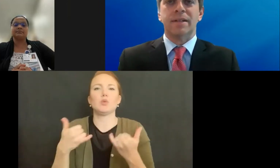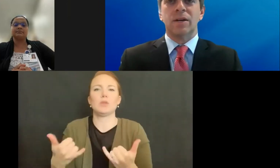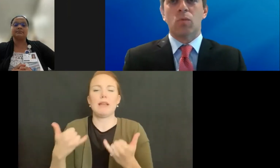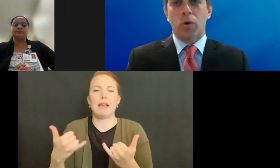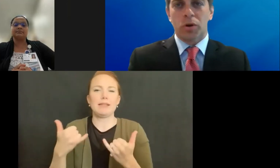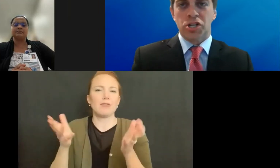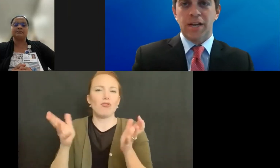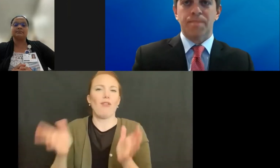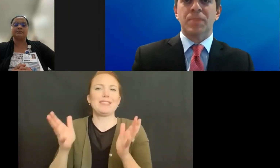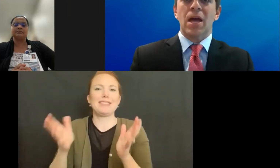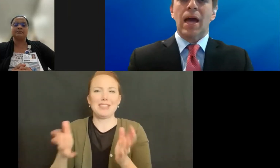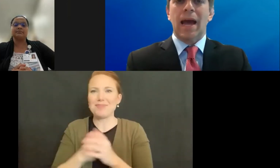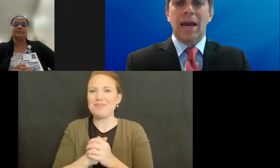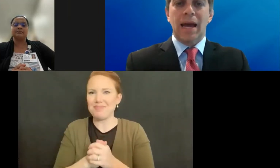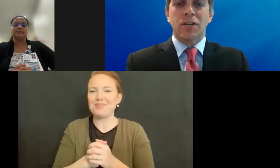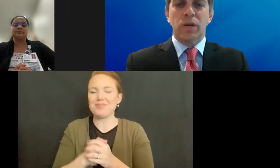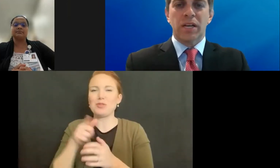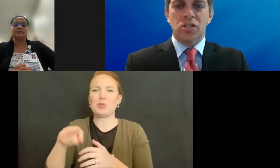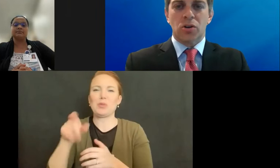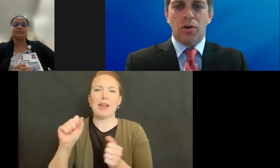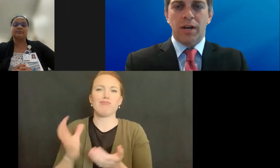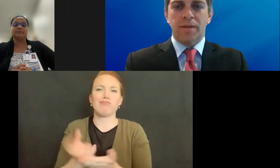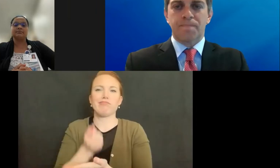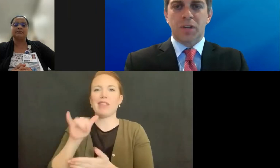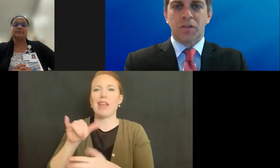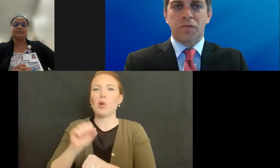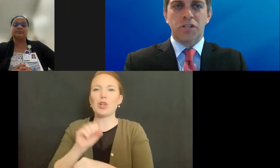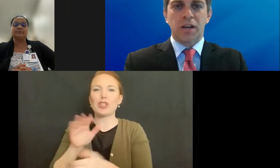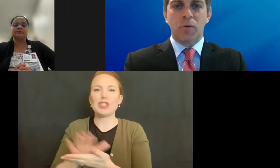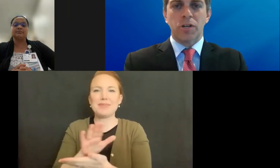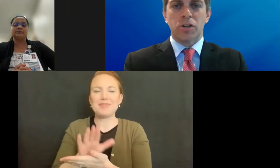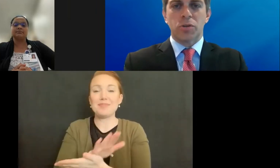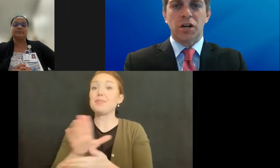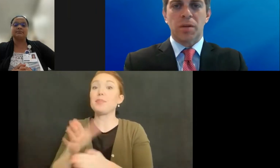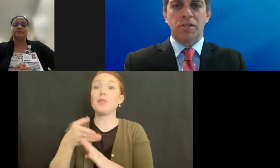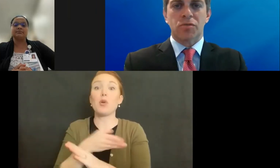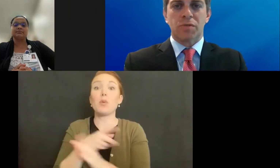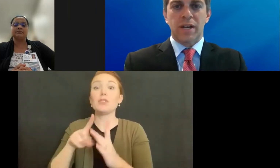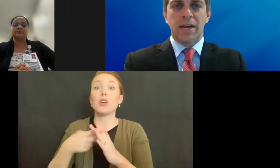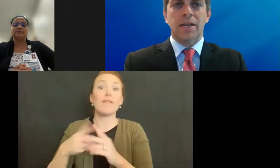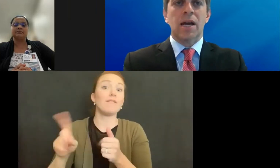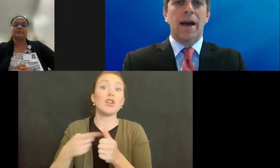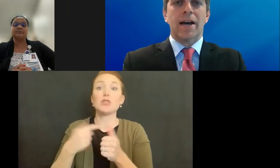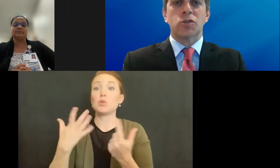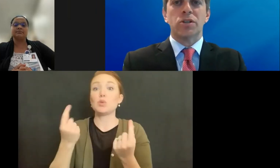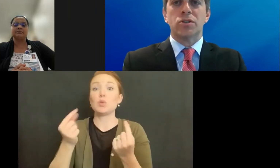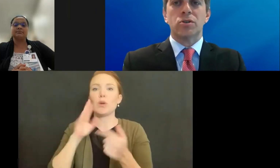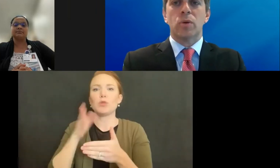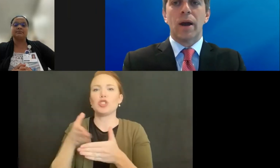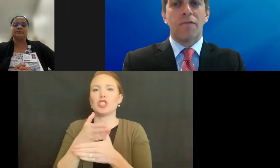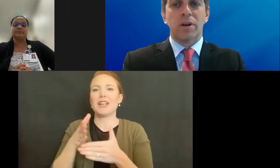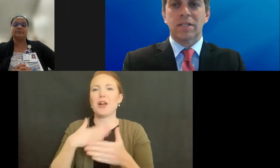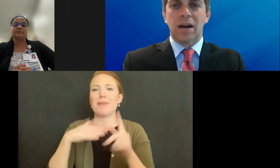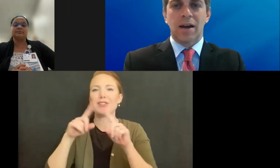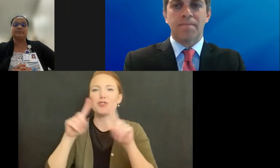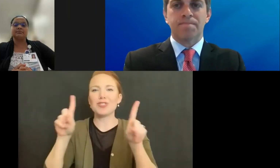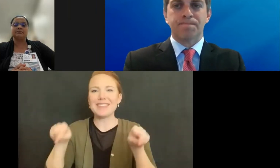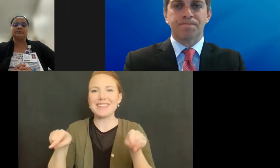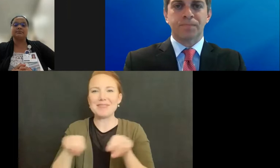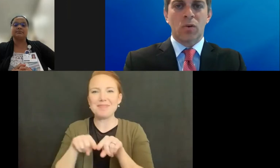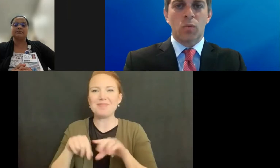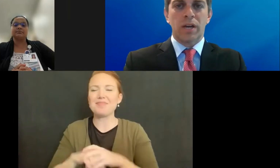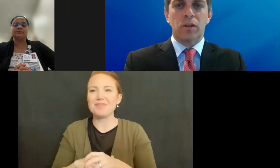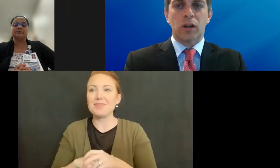that worksheet. And as we get started, the first thing I'm going to do is share my screen. As we do every